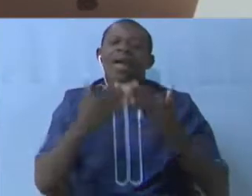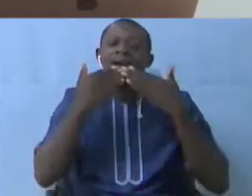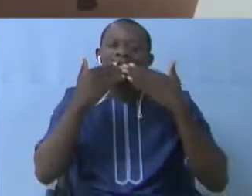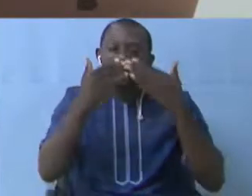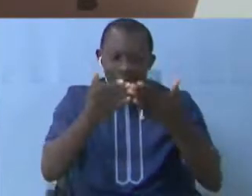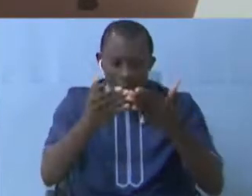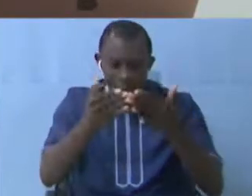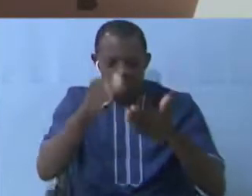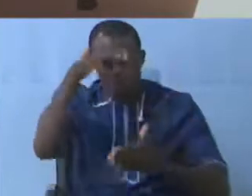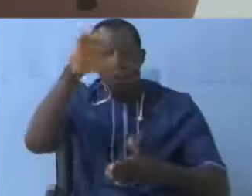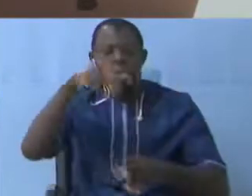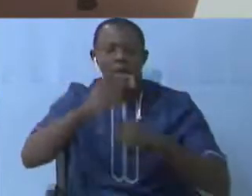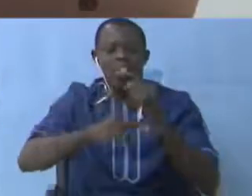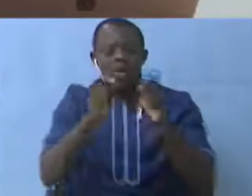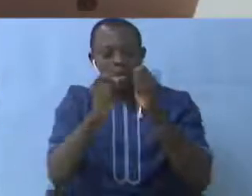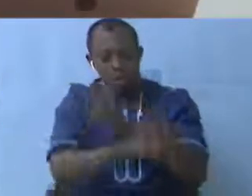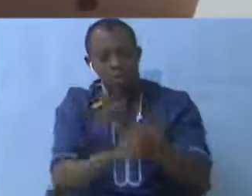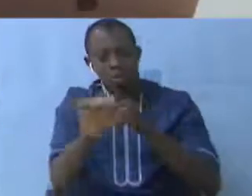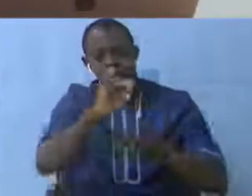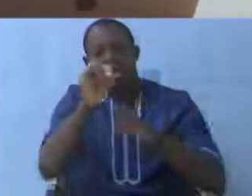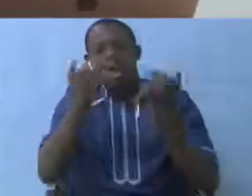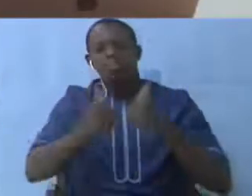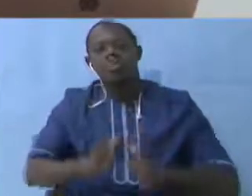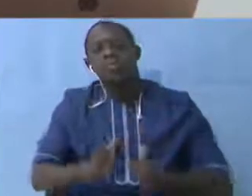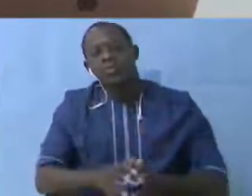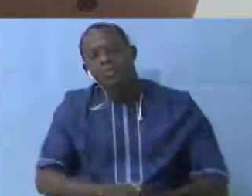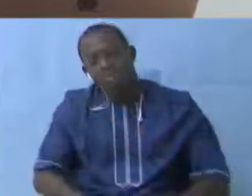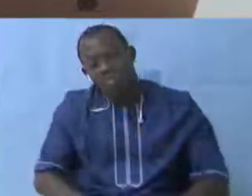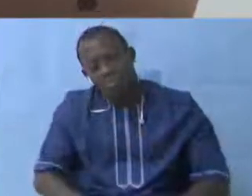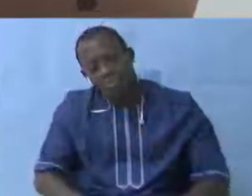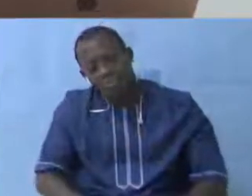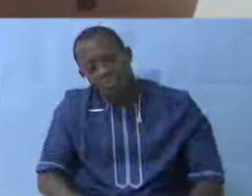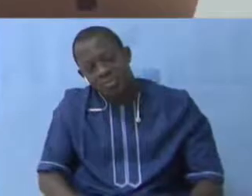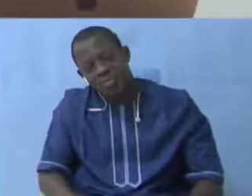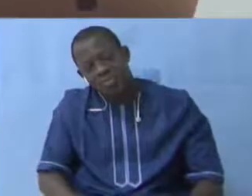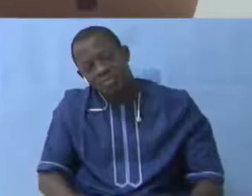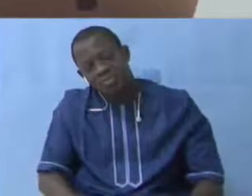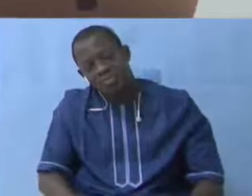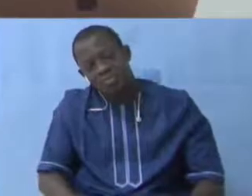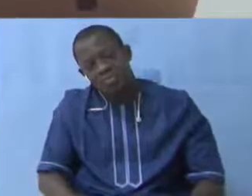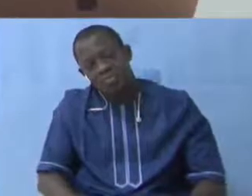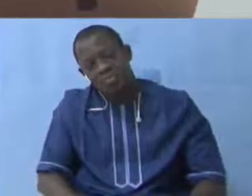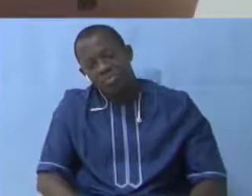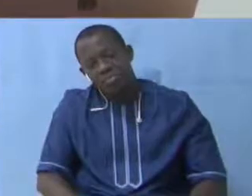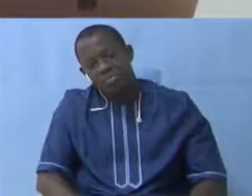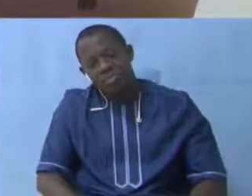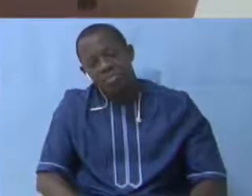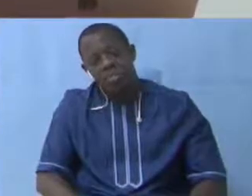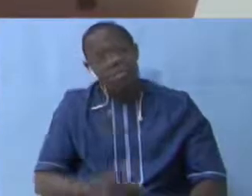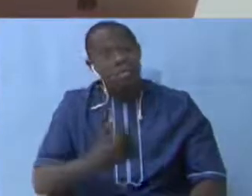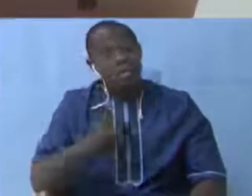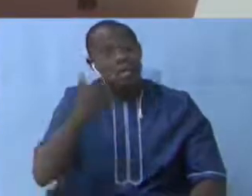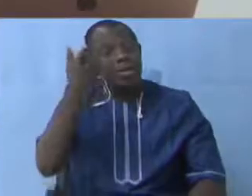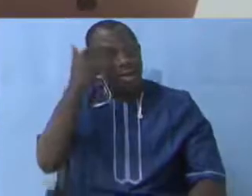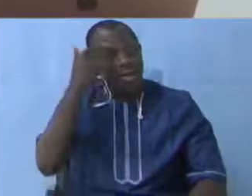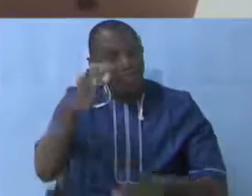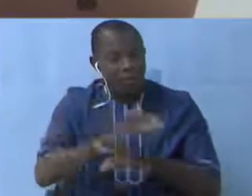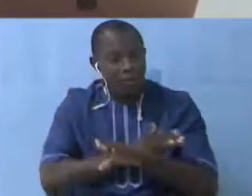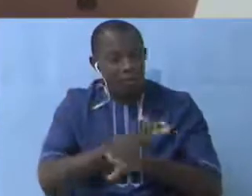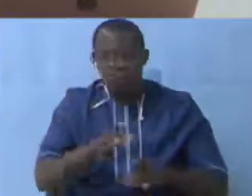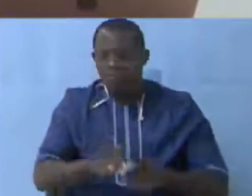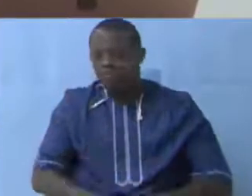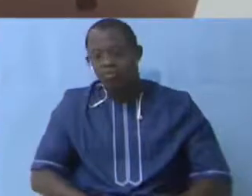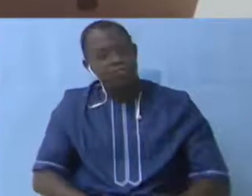the twist that happened. wax ñu commission bi li xewoon jamono boobu. I think we all jubilated. We were very happy to exhibit